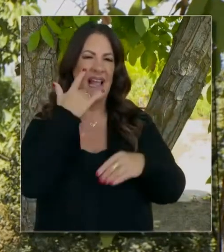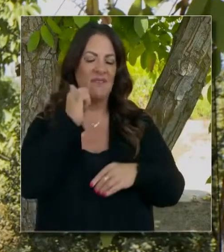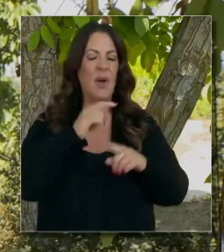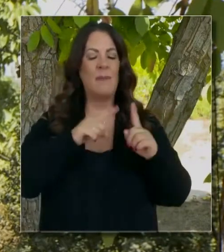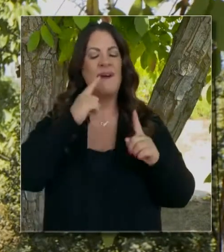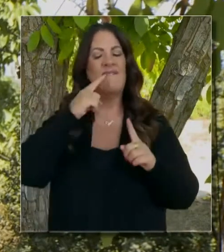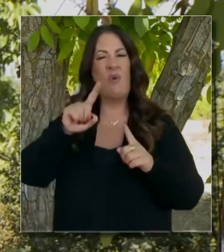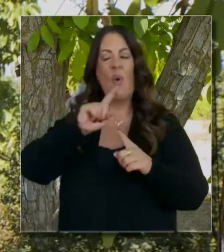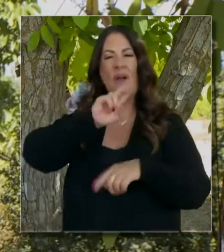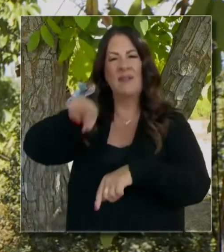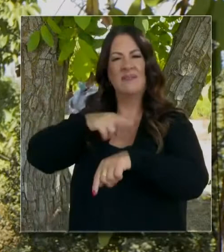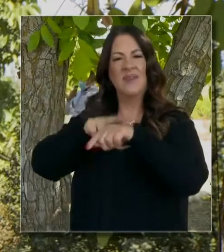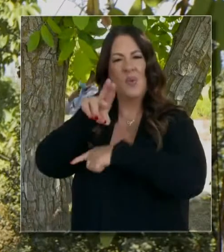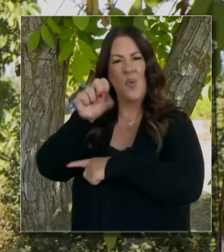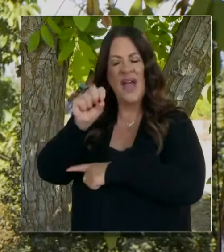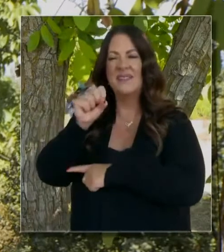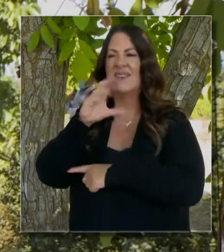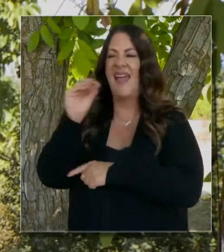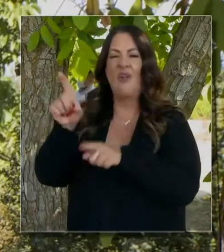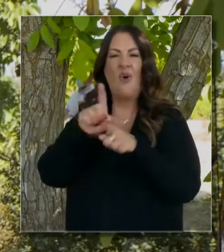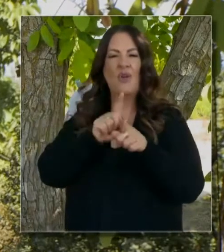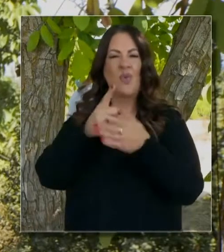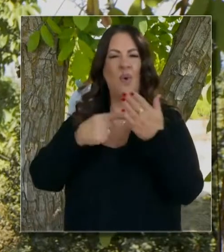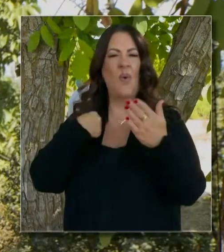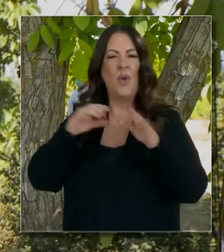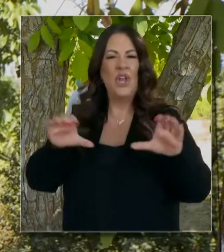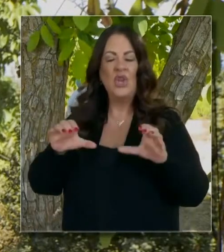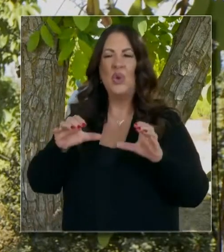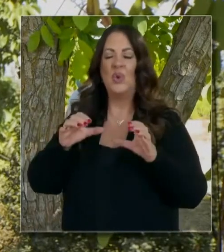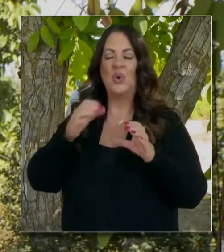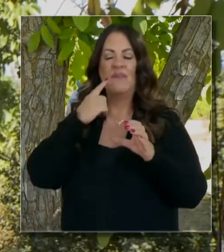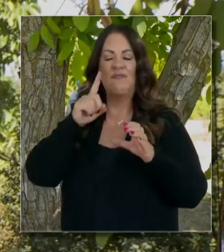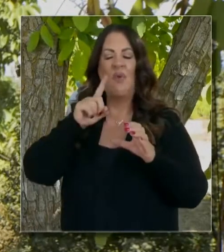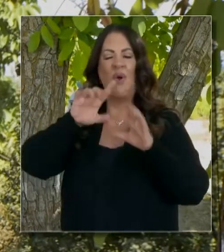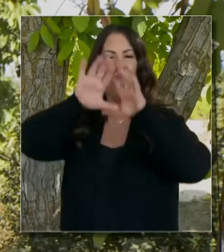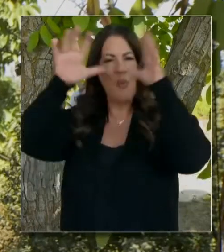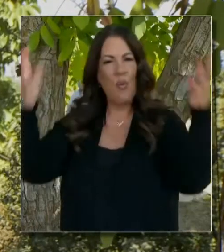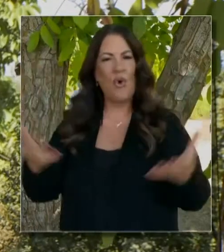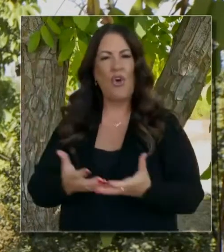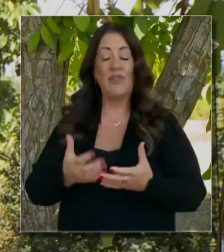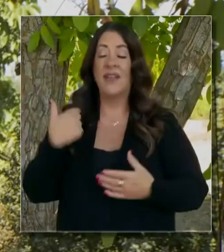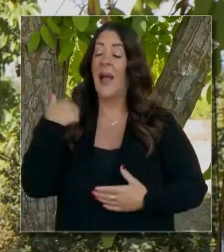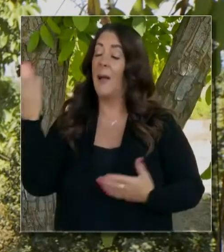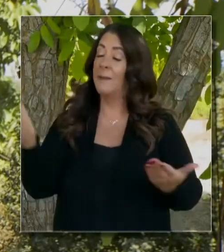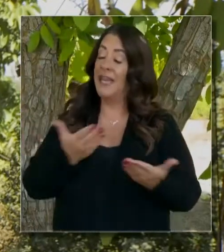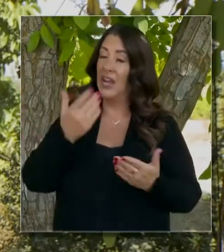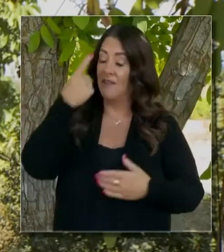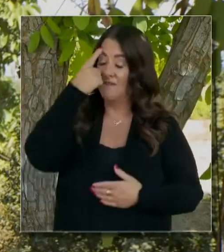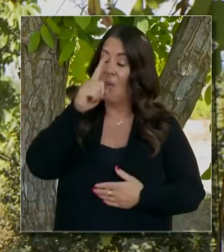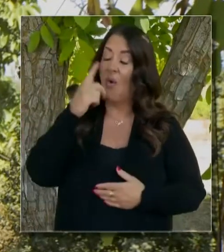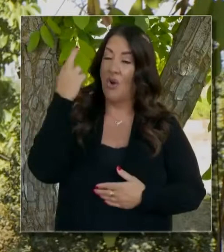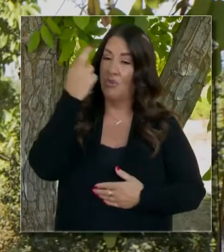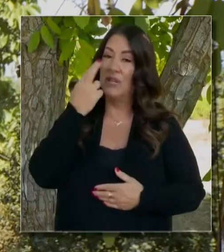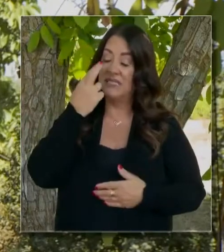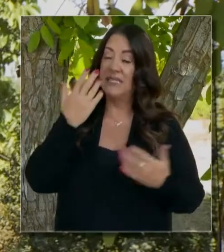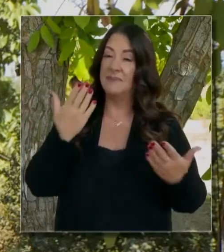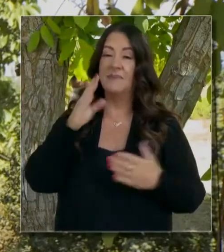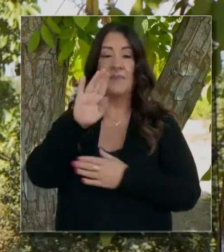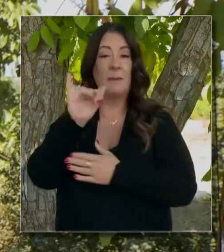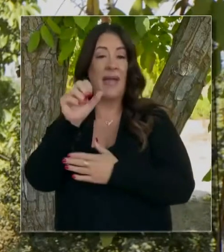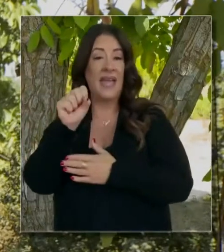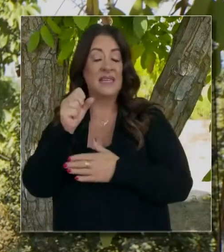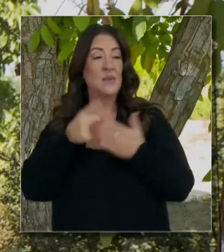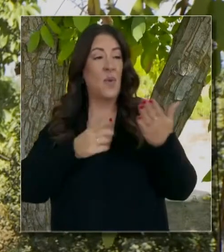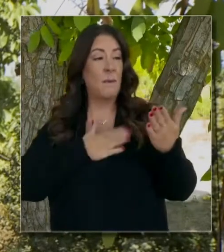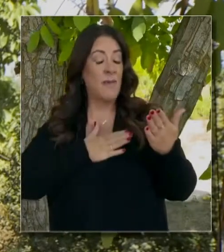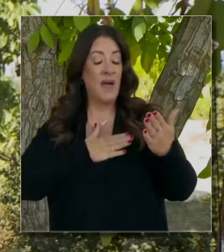across the globe. I'm here as well with a particular bias, and that is a bias that was brought to me